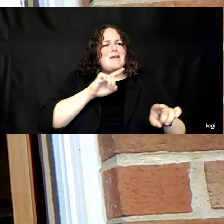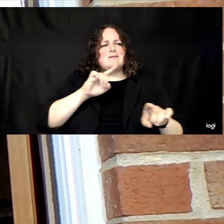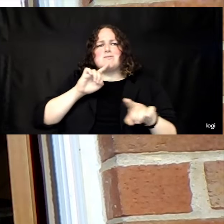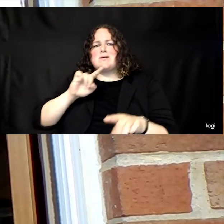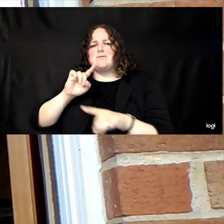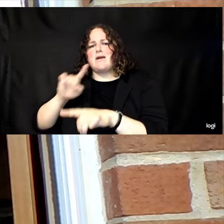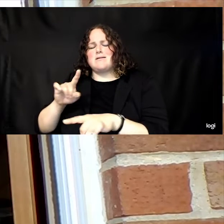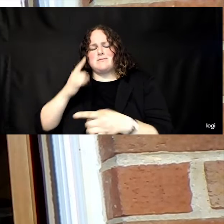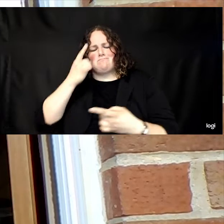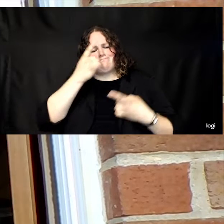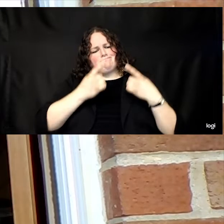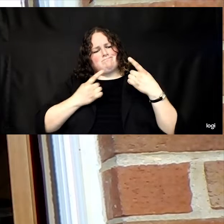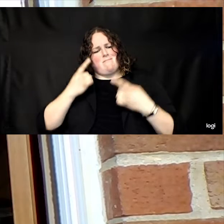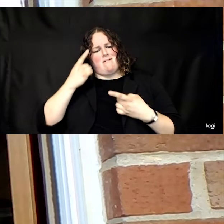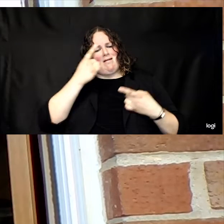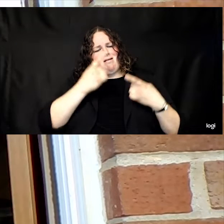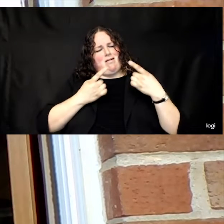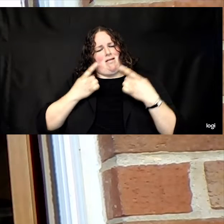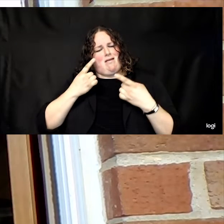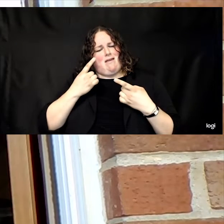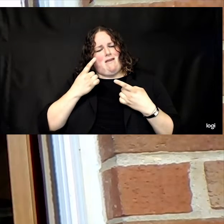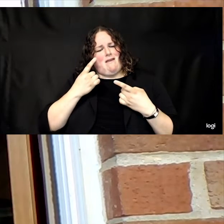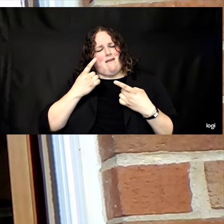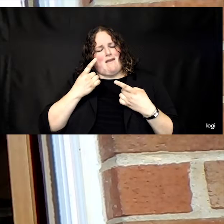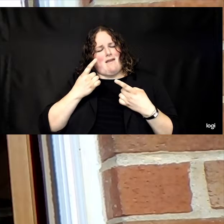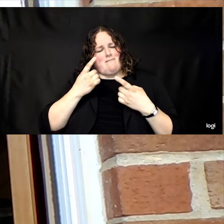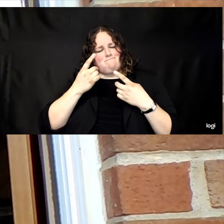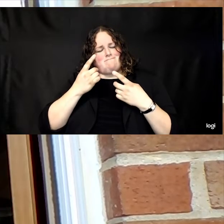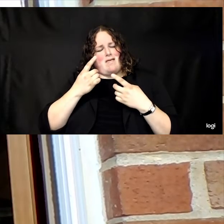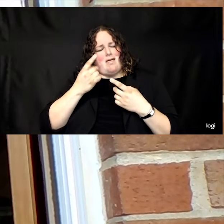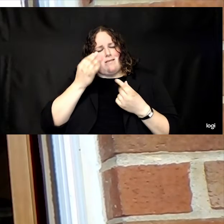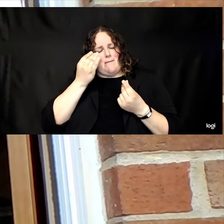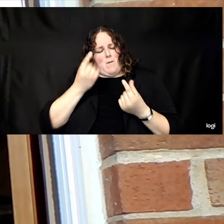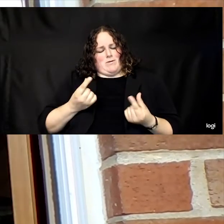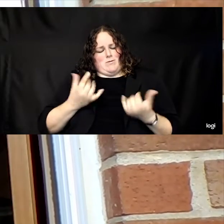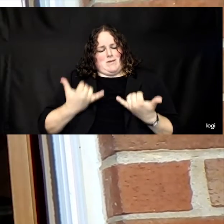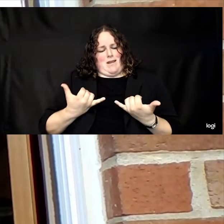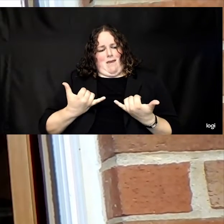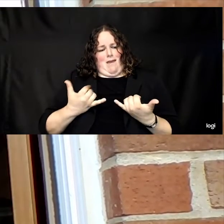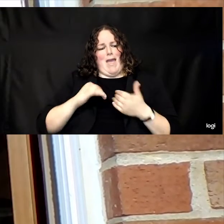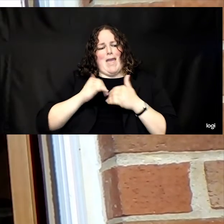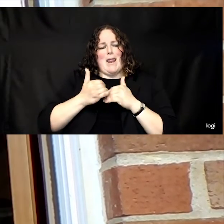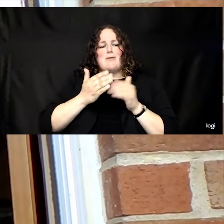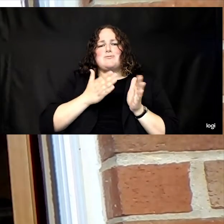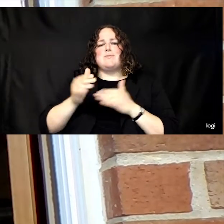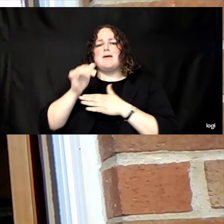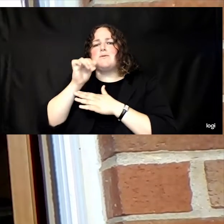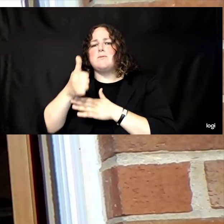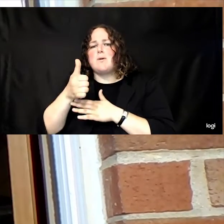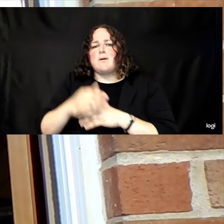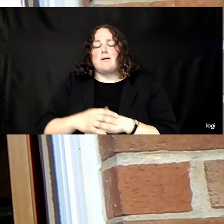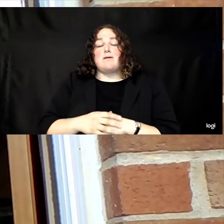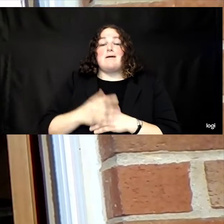reflect on what you did and use them to plan your next day. As we enter adulthood, many things are